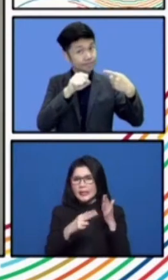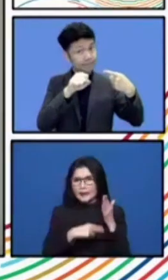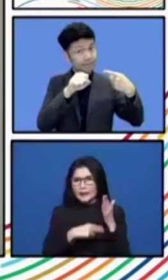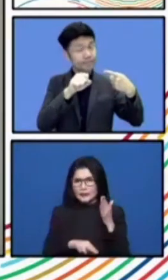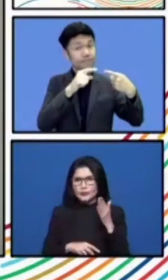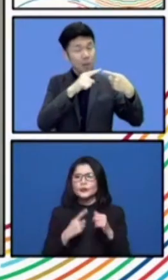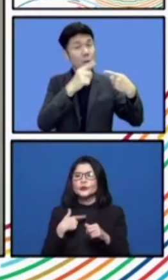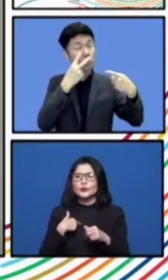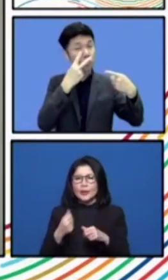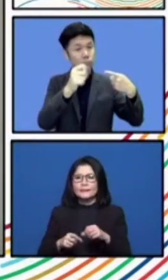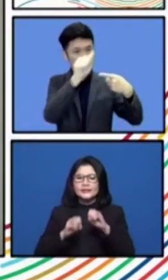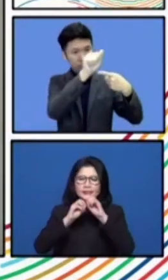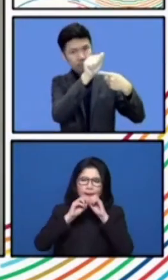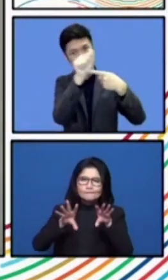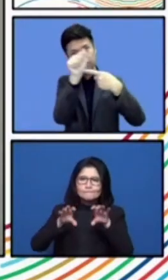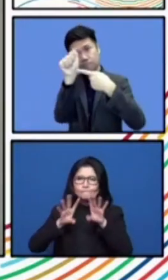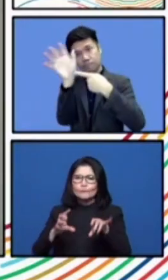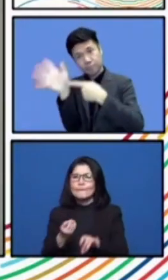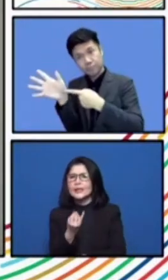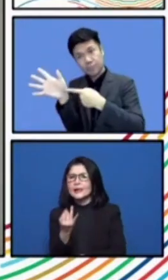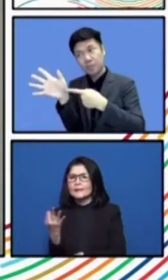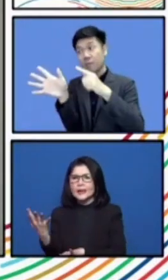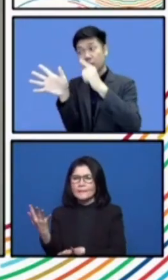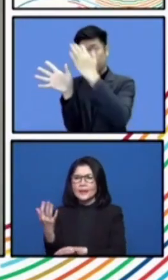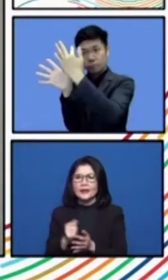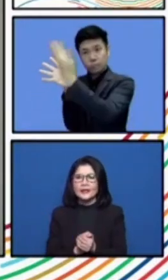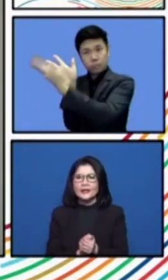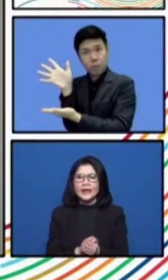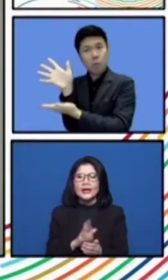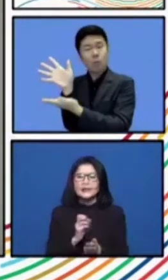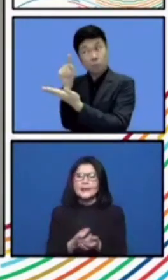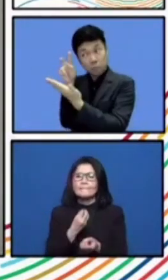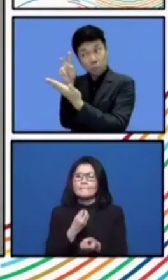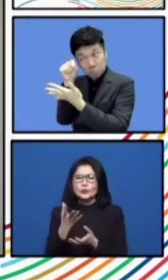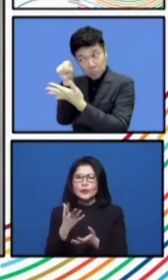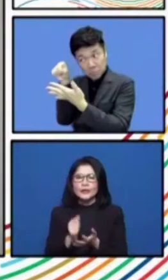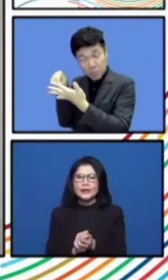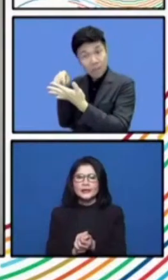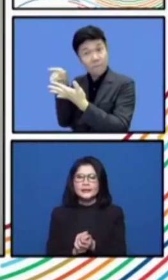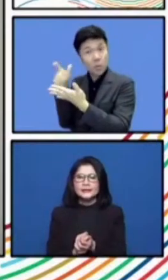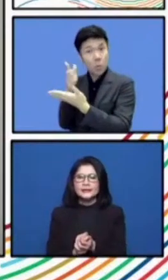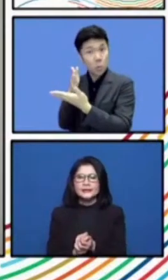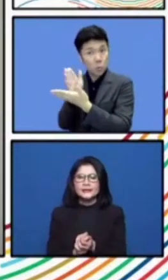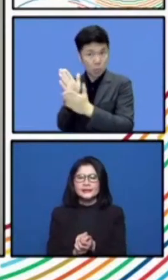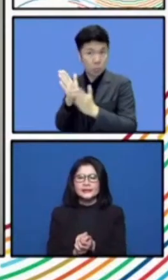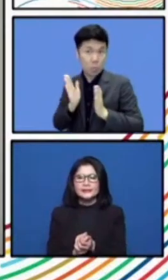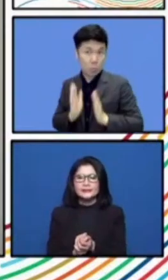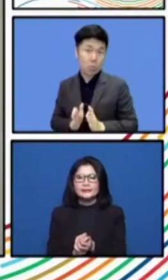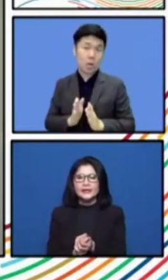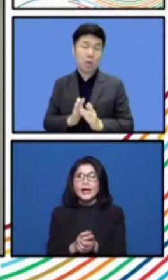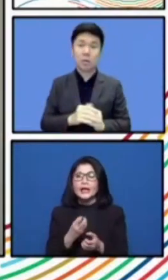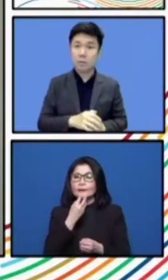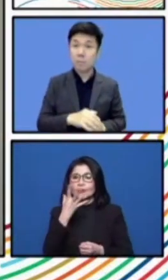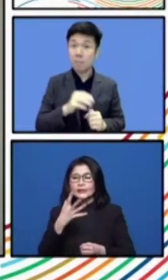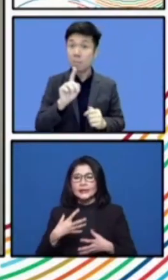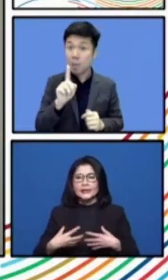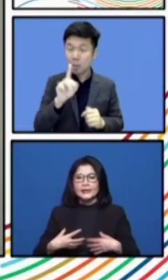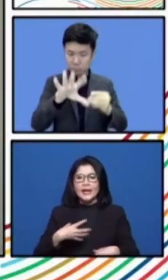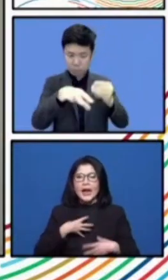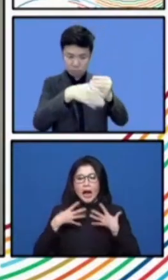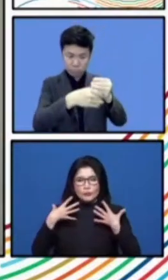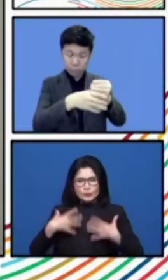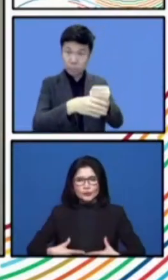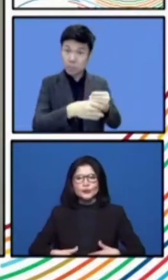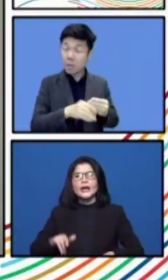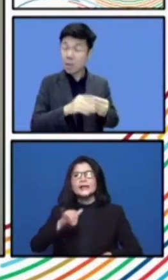to uh to all of the universal human rights but it doesn't Accord new rights it is you know positioning disabled people as